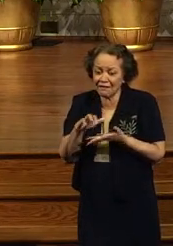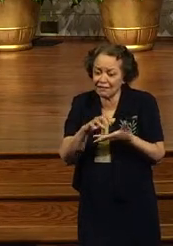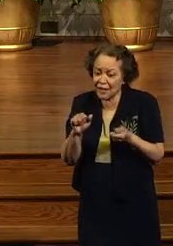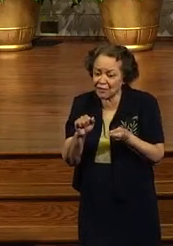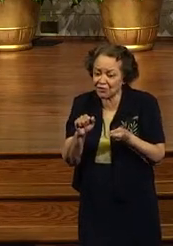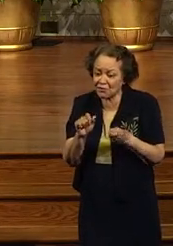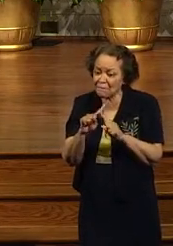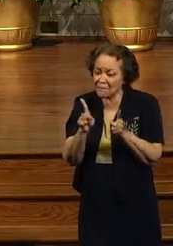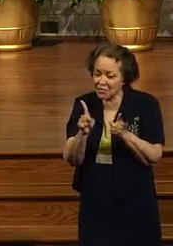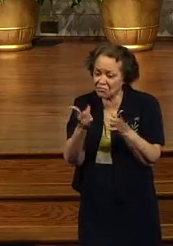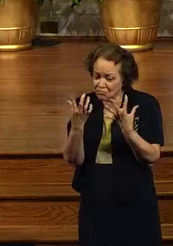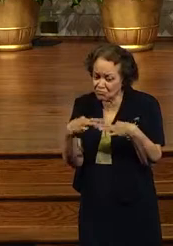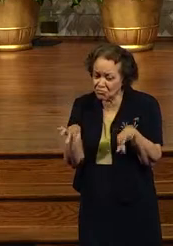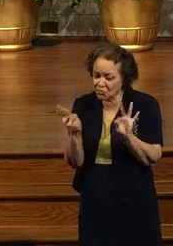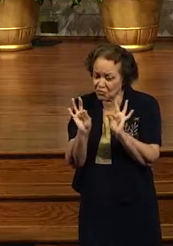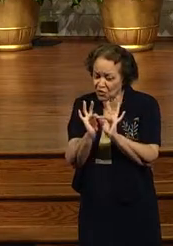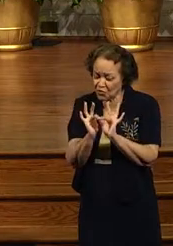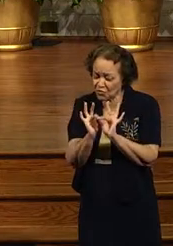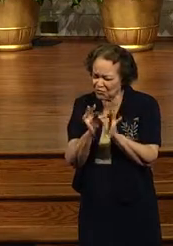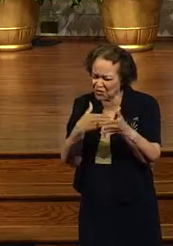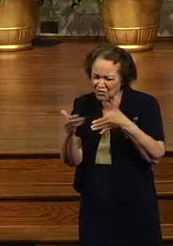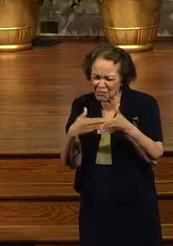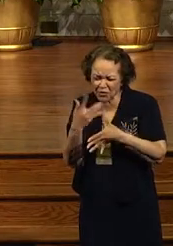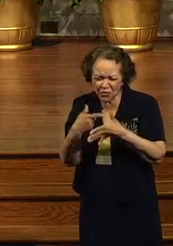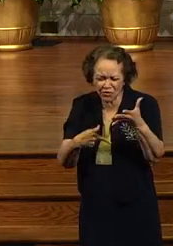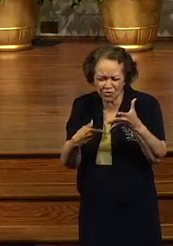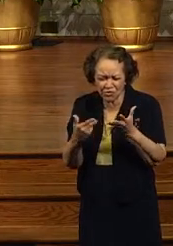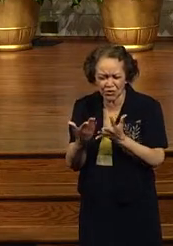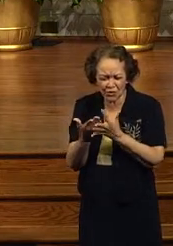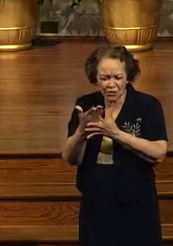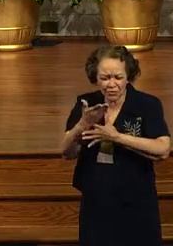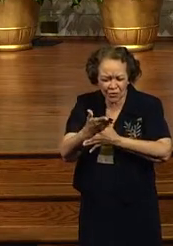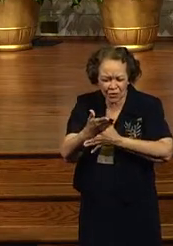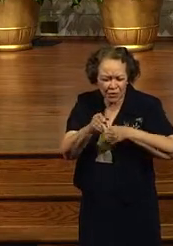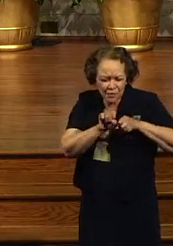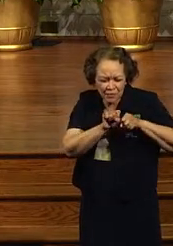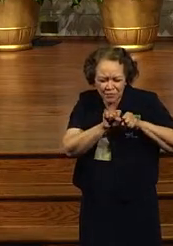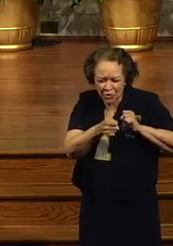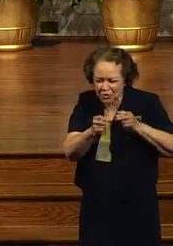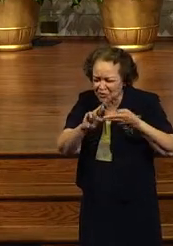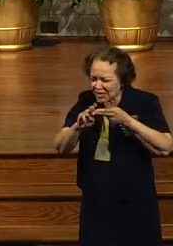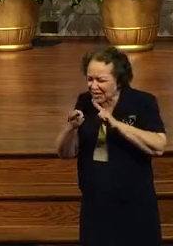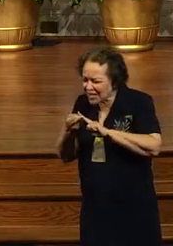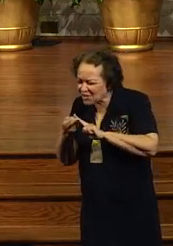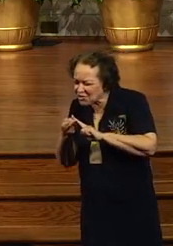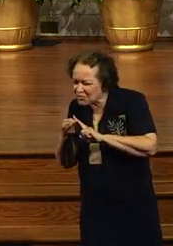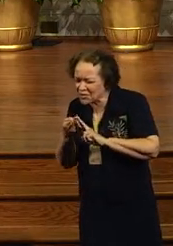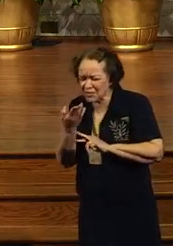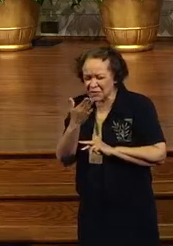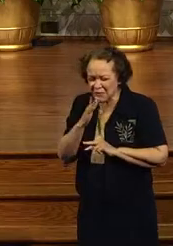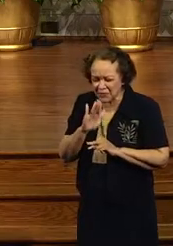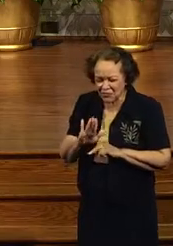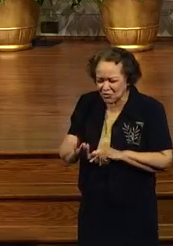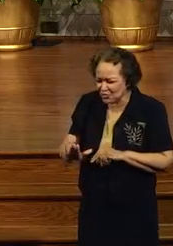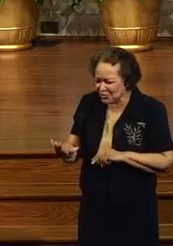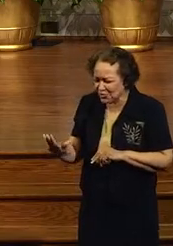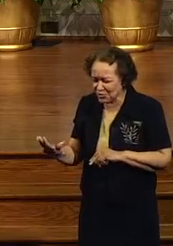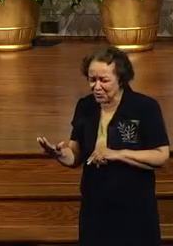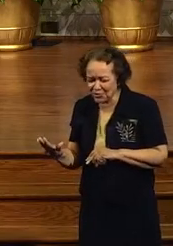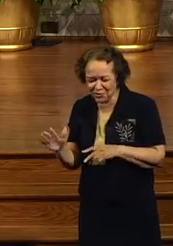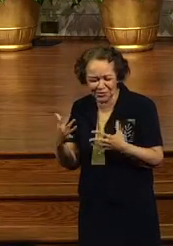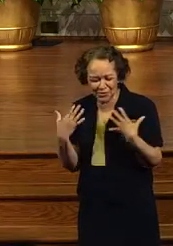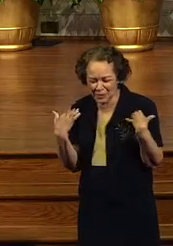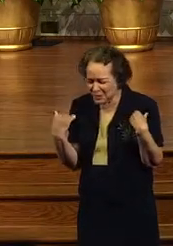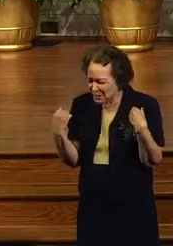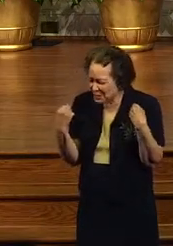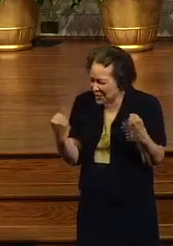Whatever you're going through, broken relationships, unruly children, through the power of the Holy